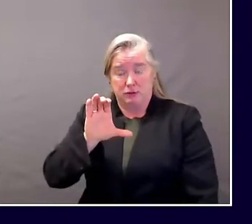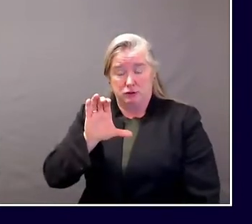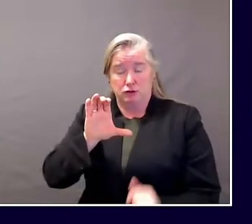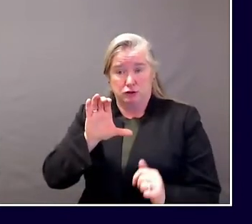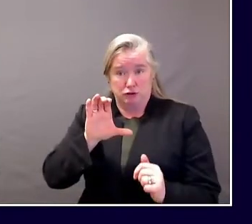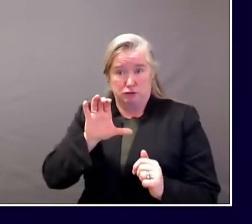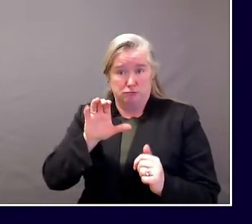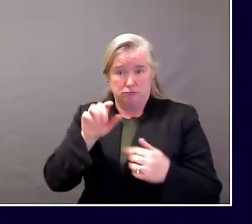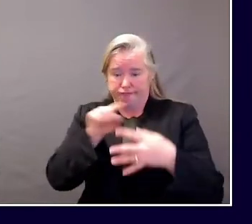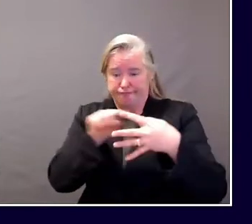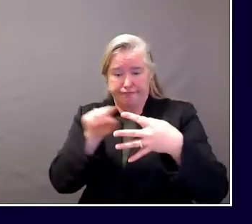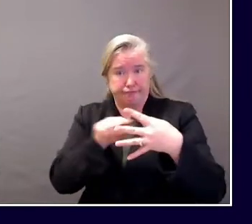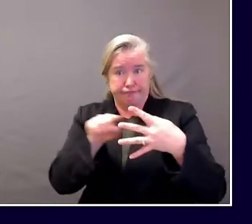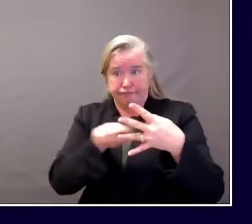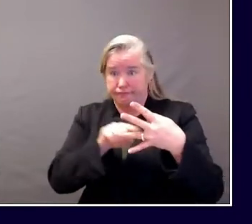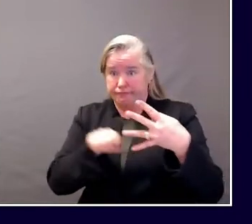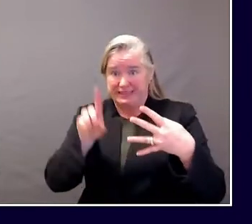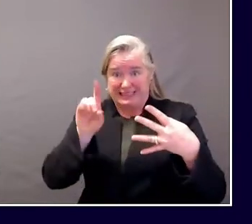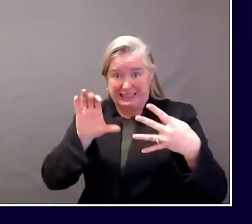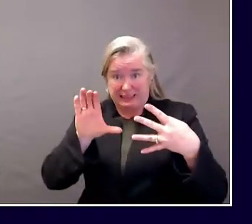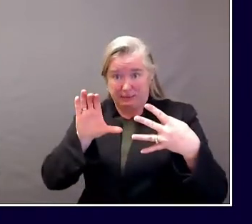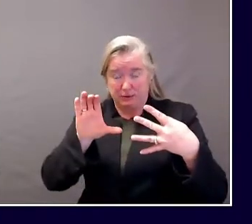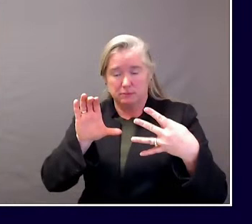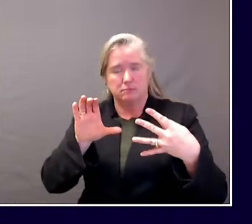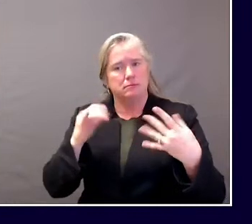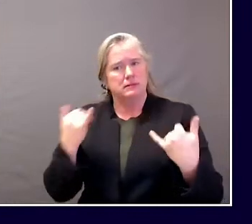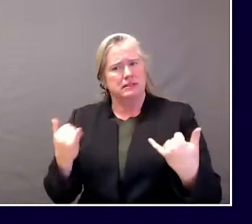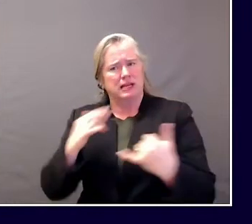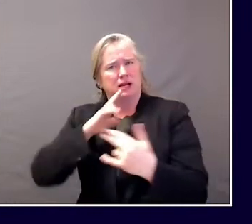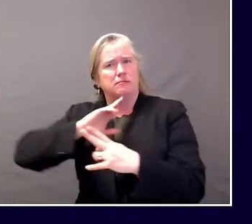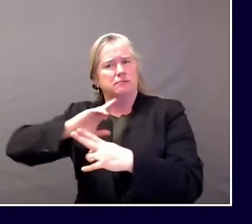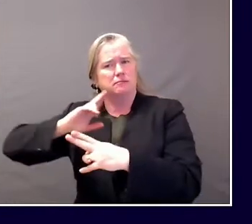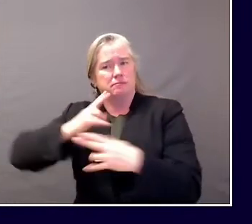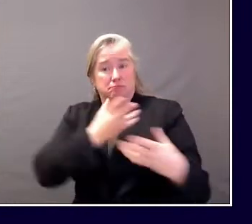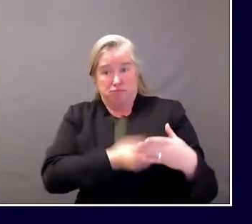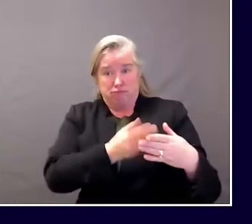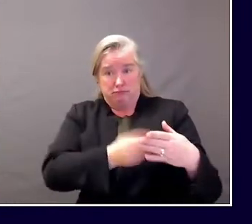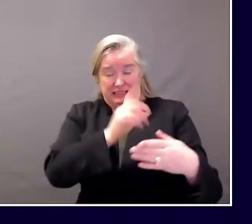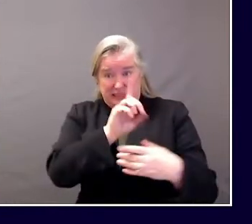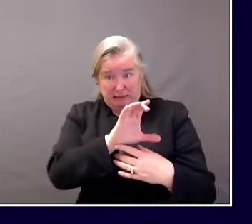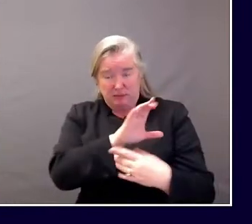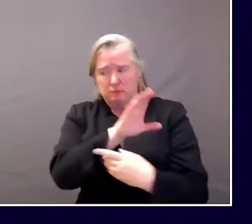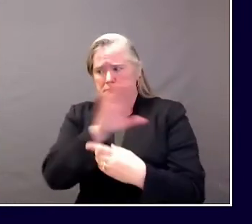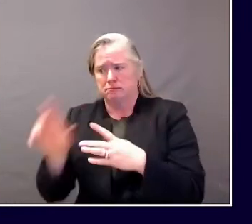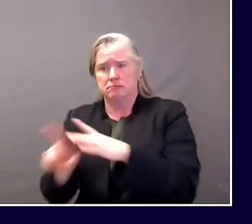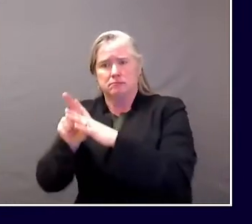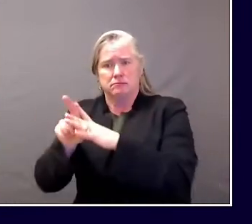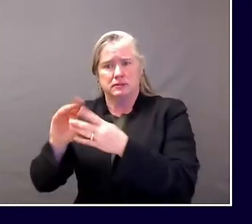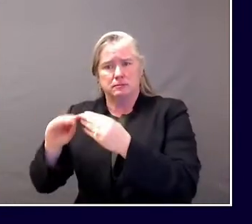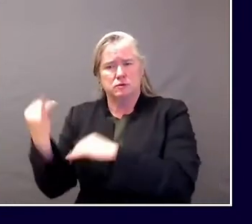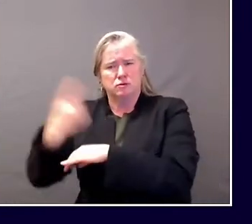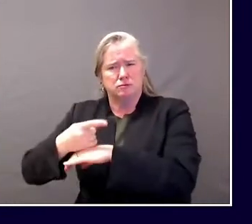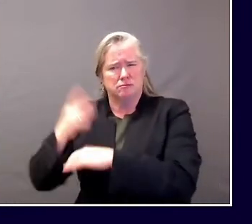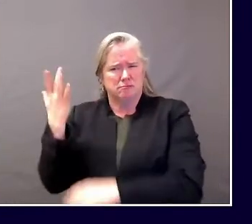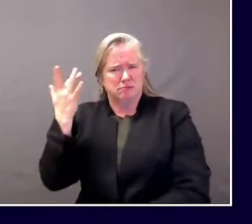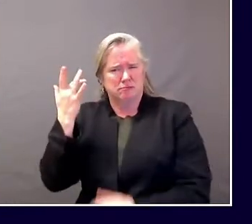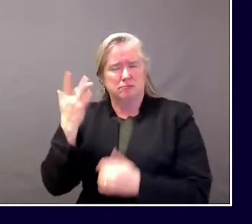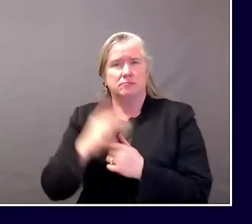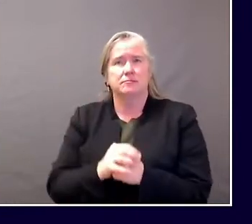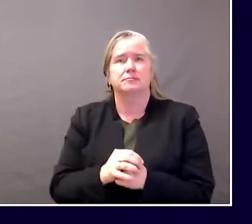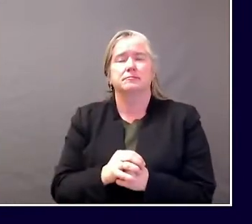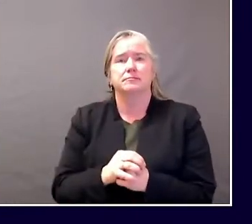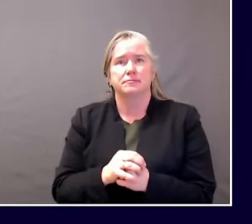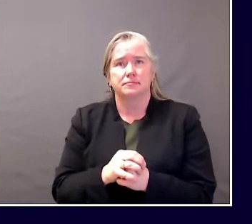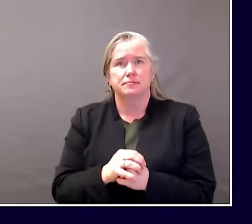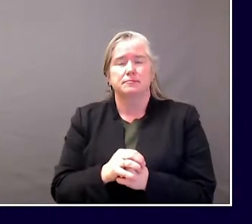COVID-19. So why are we reporting those 35 additional deaths today? Well, I'd like to take a